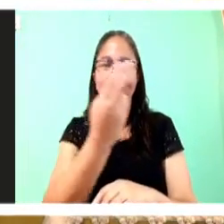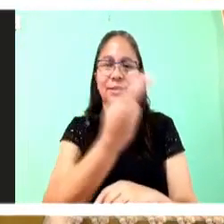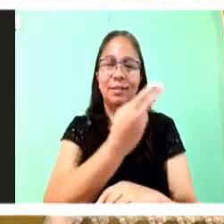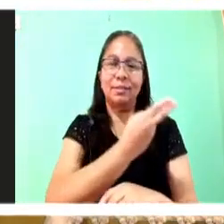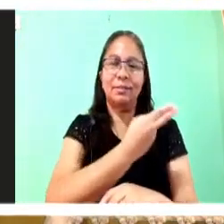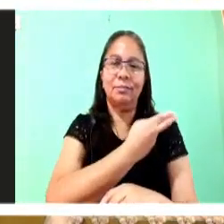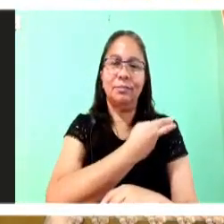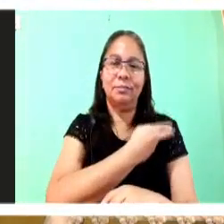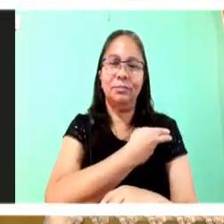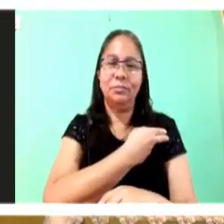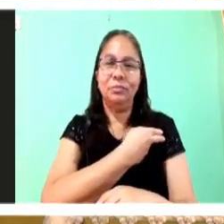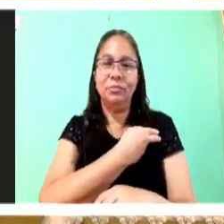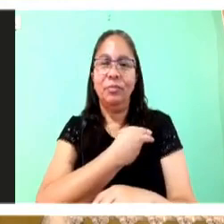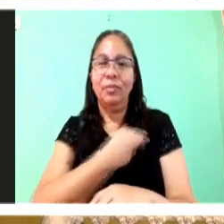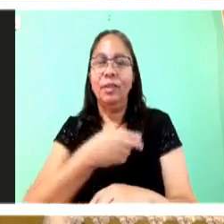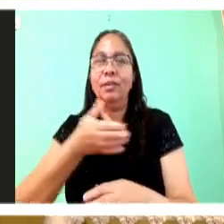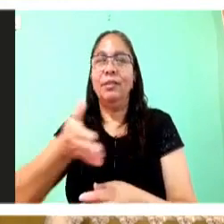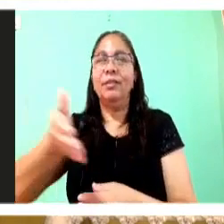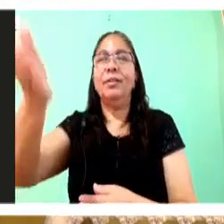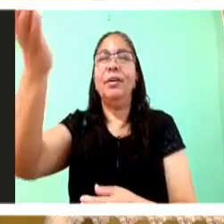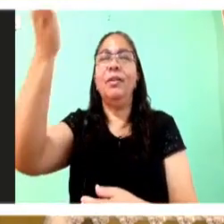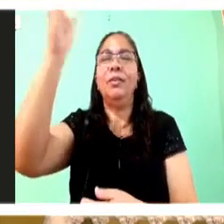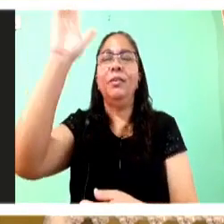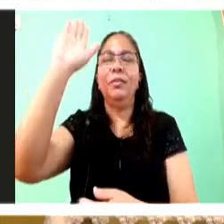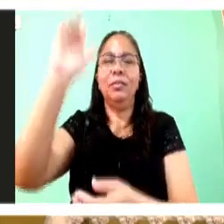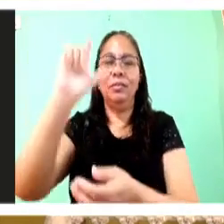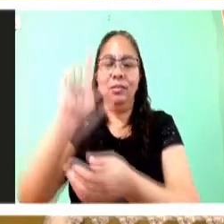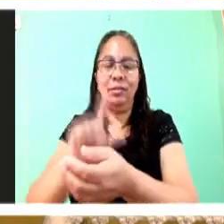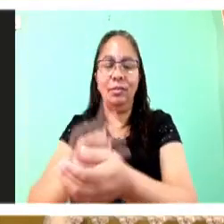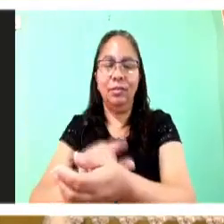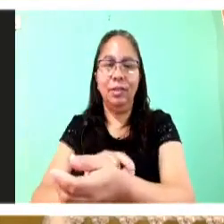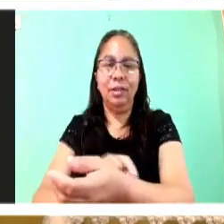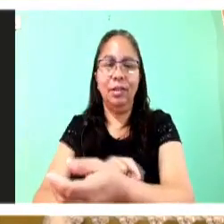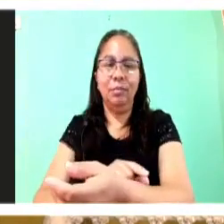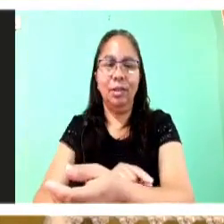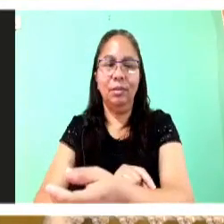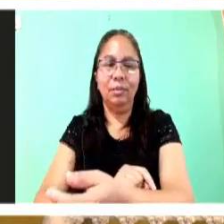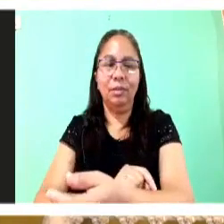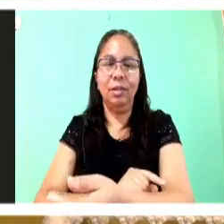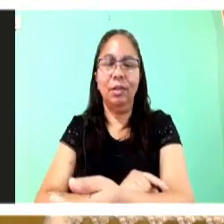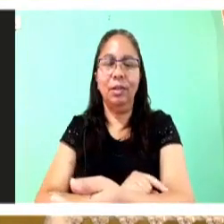us. Lamb of God, you take away